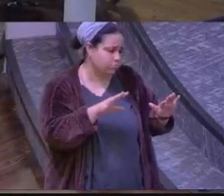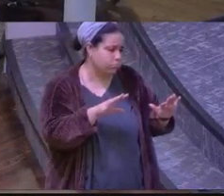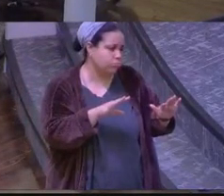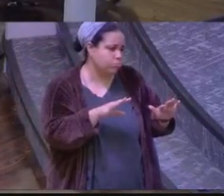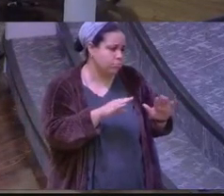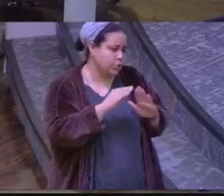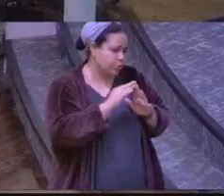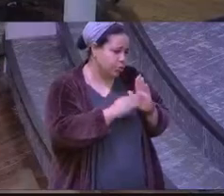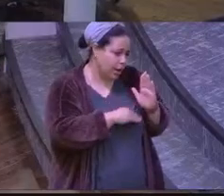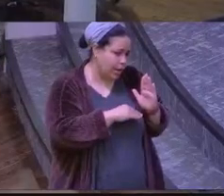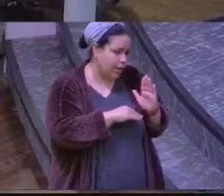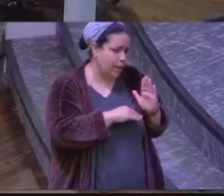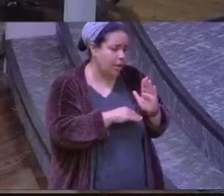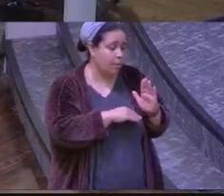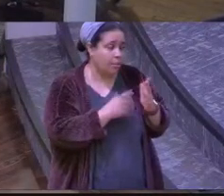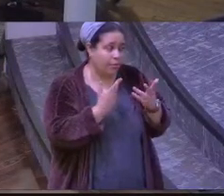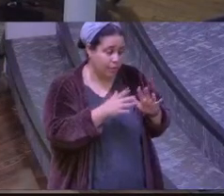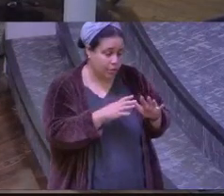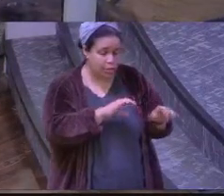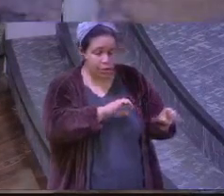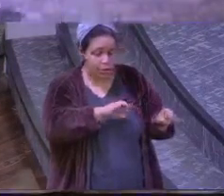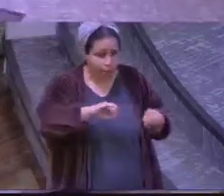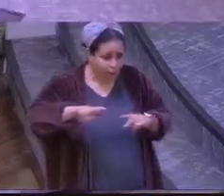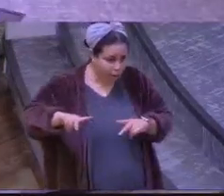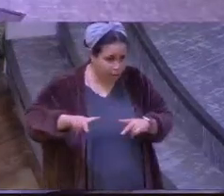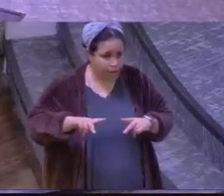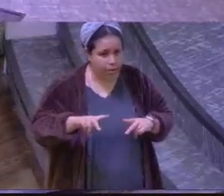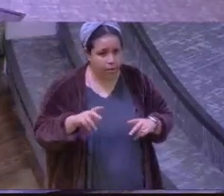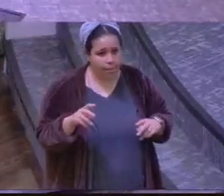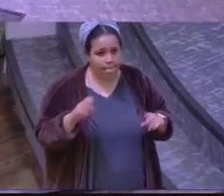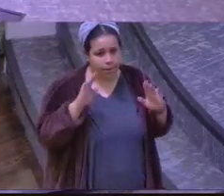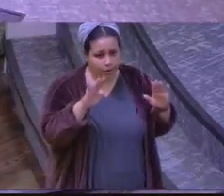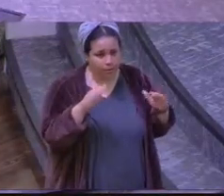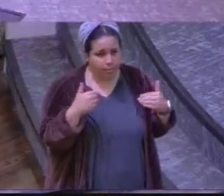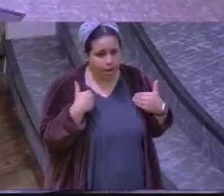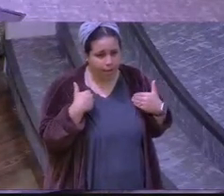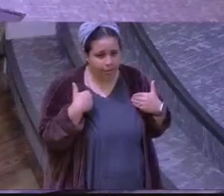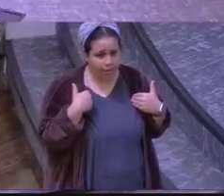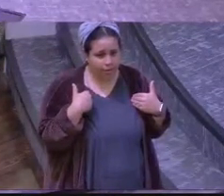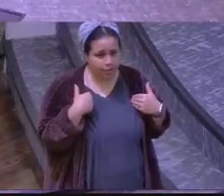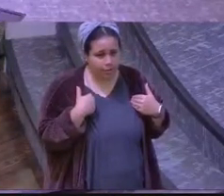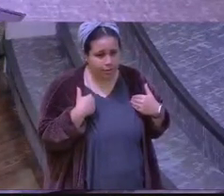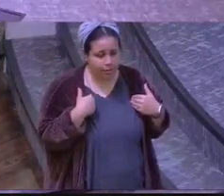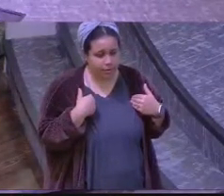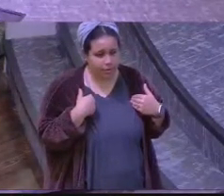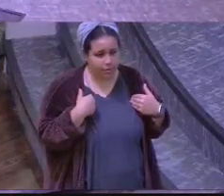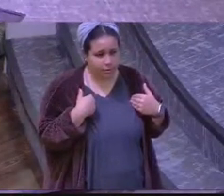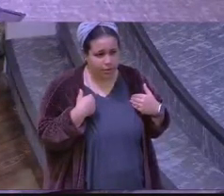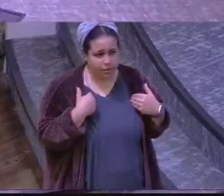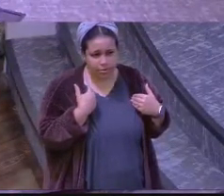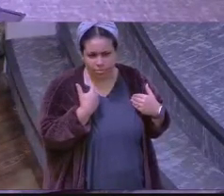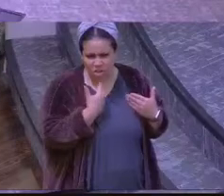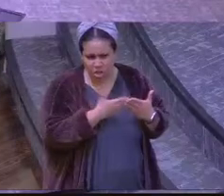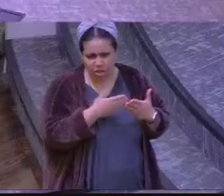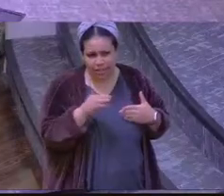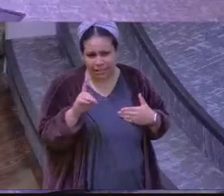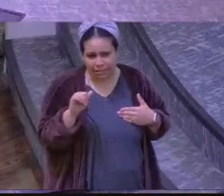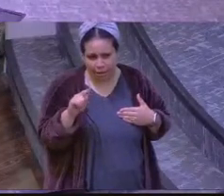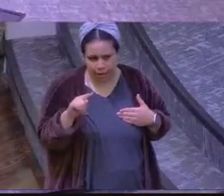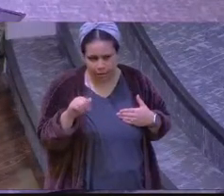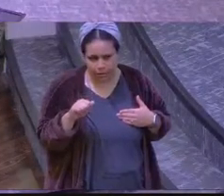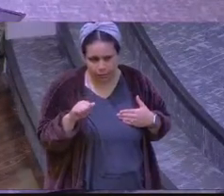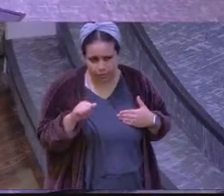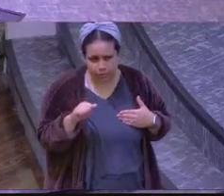go back, and it would be awesome if we could have some good data as a result of this